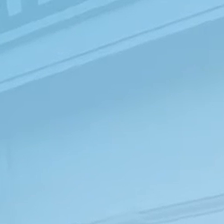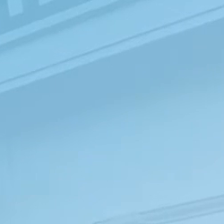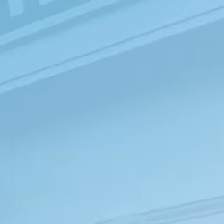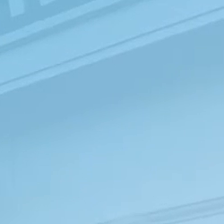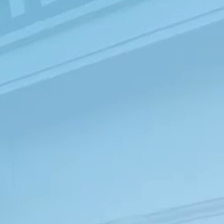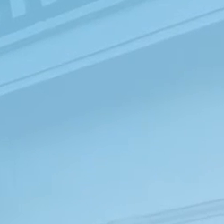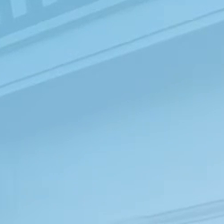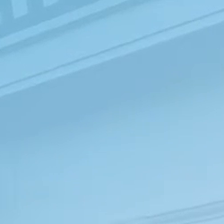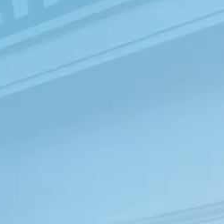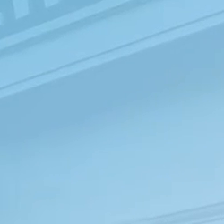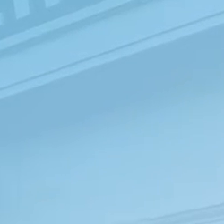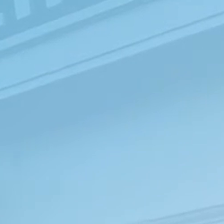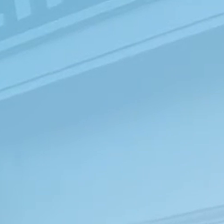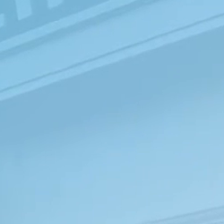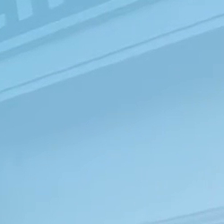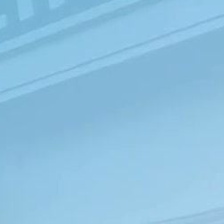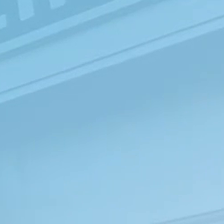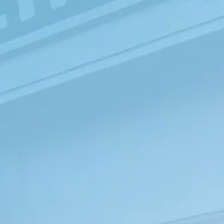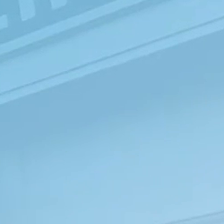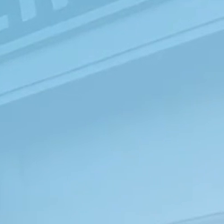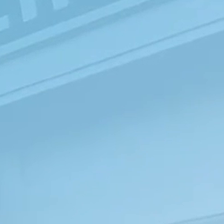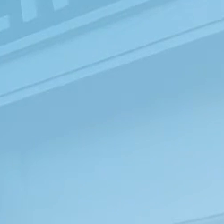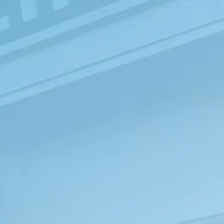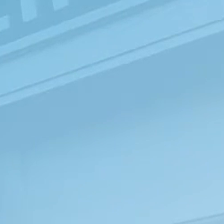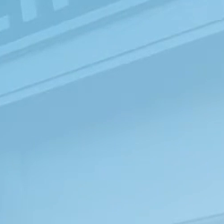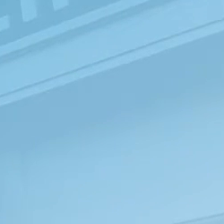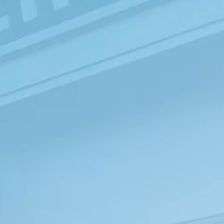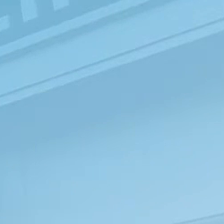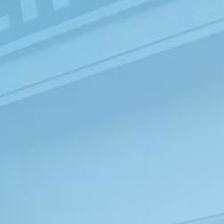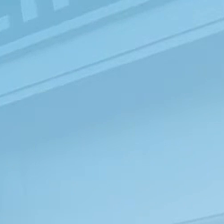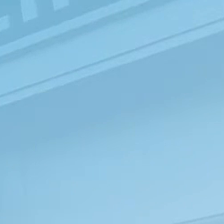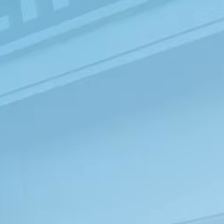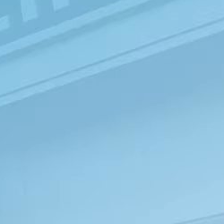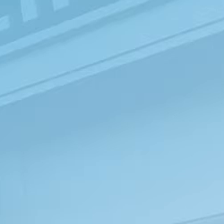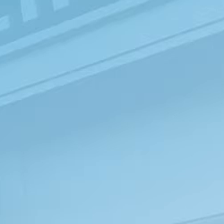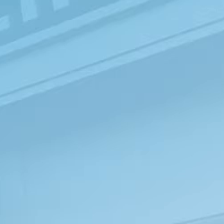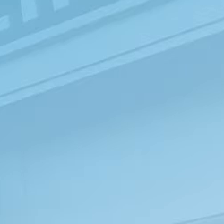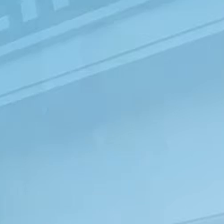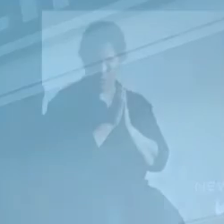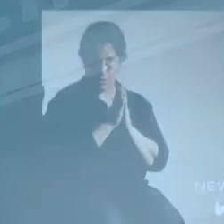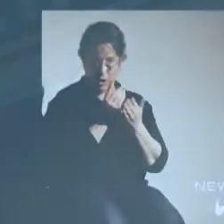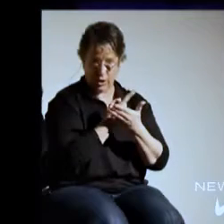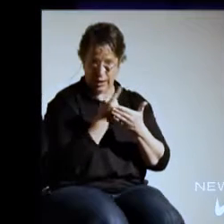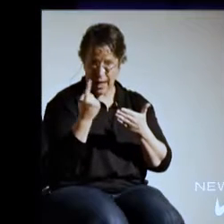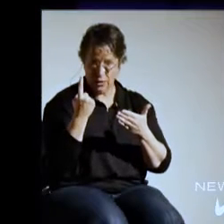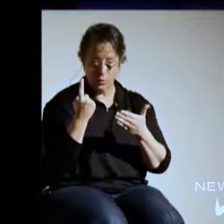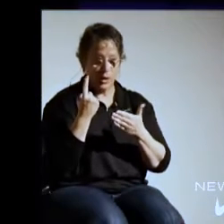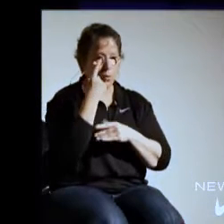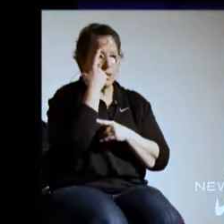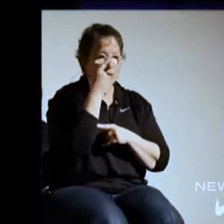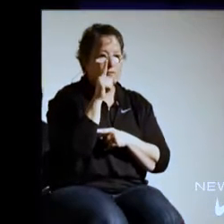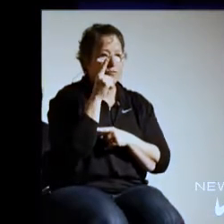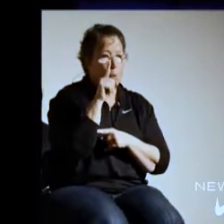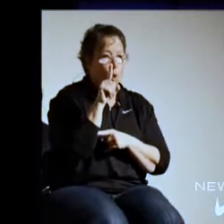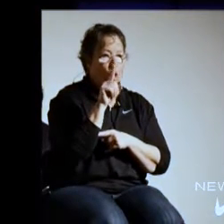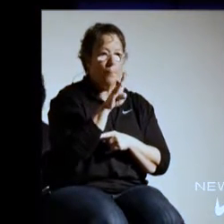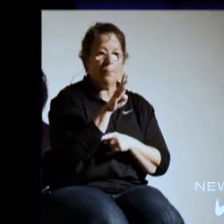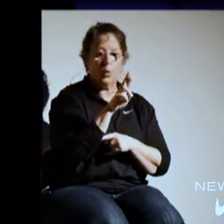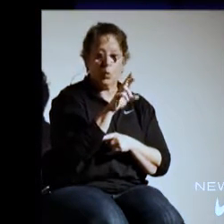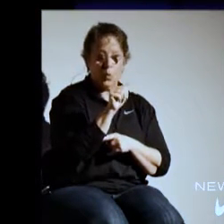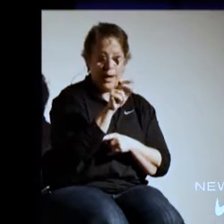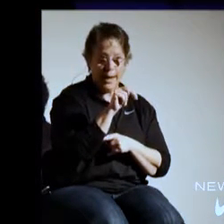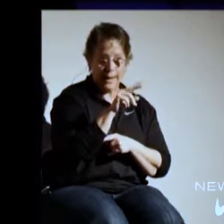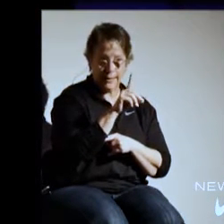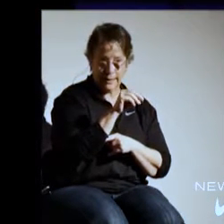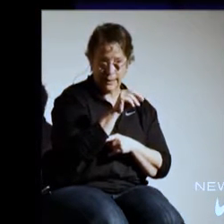good news. God answers prayer. And one of the prayers that we all prayed last week was for Brandon's